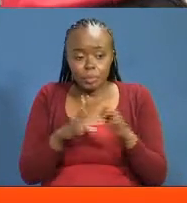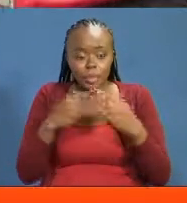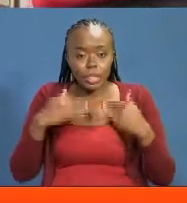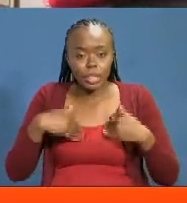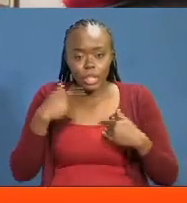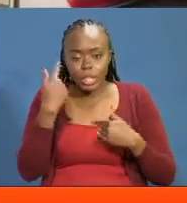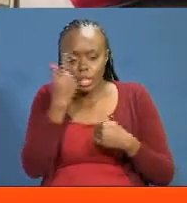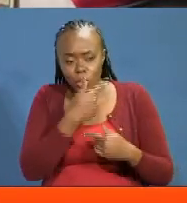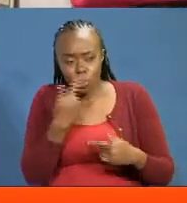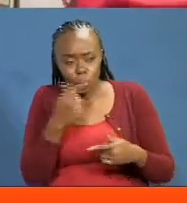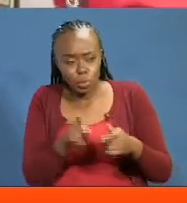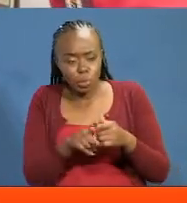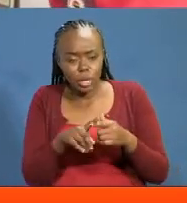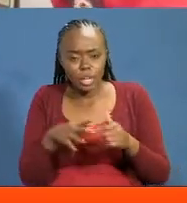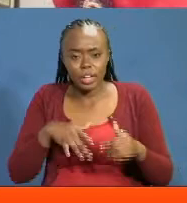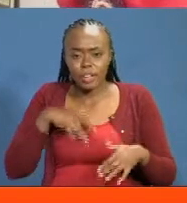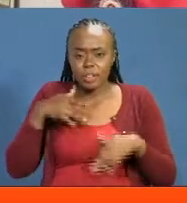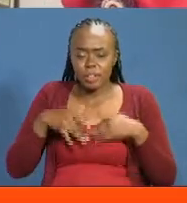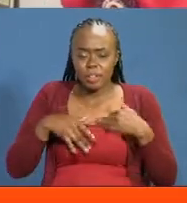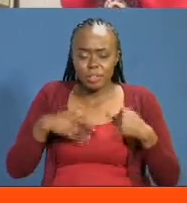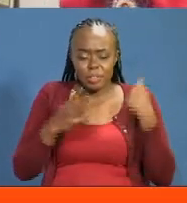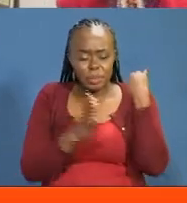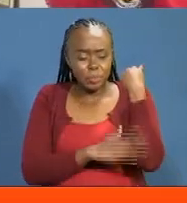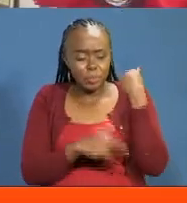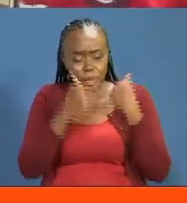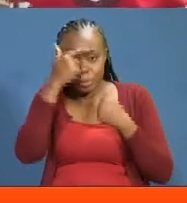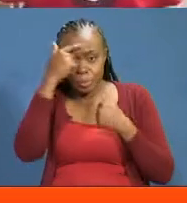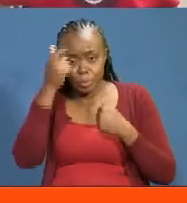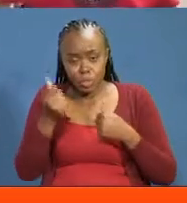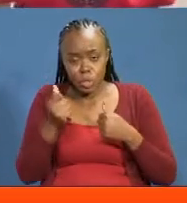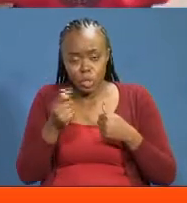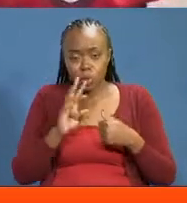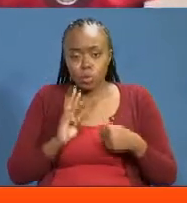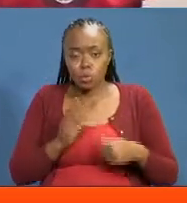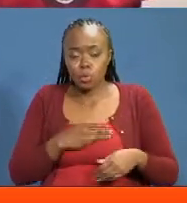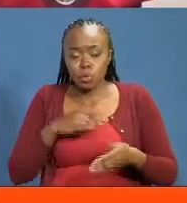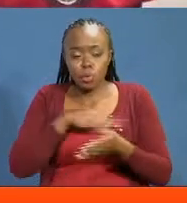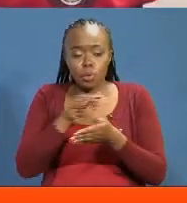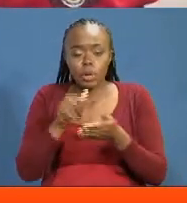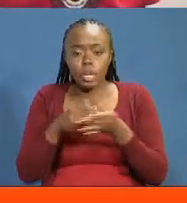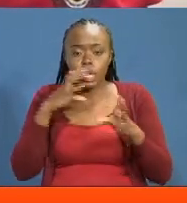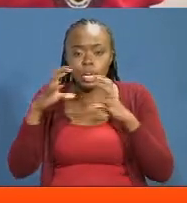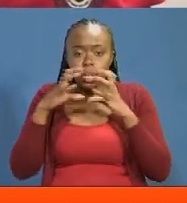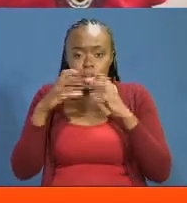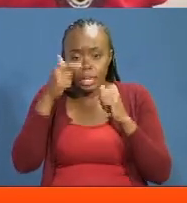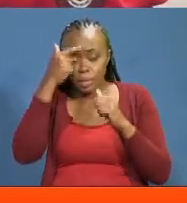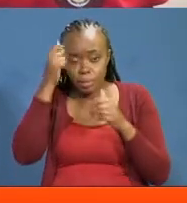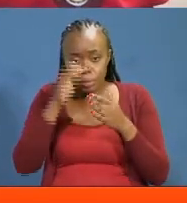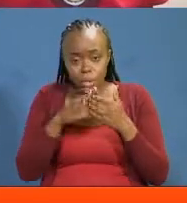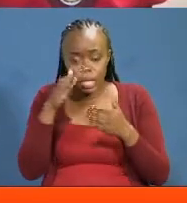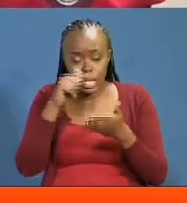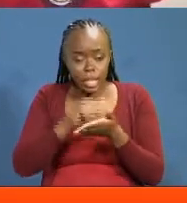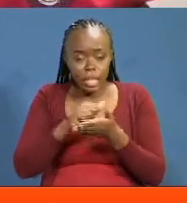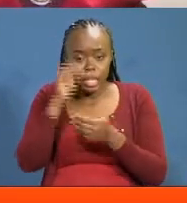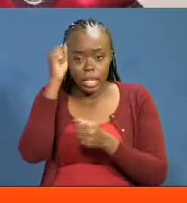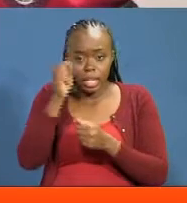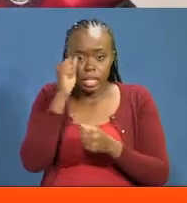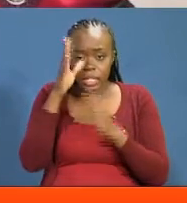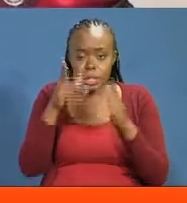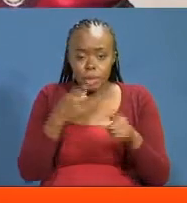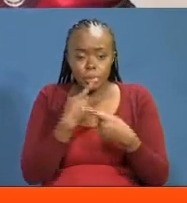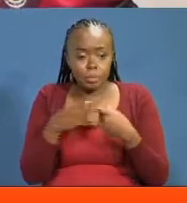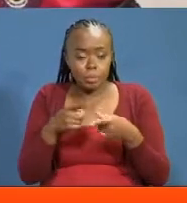reality. I feel bad because we didn't all want to speak because it was not a political event.